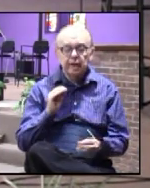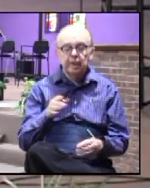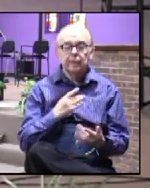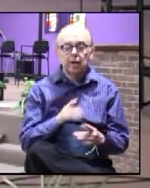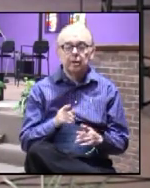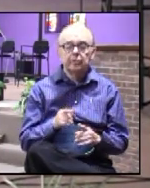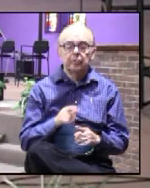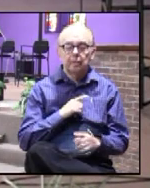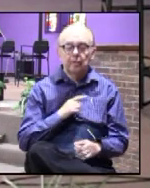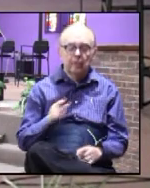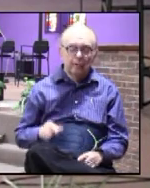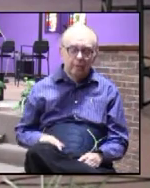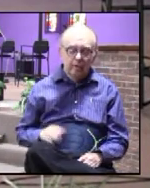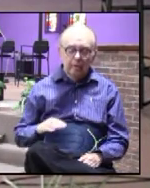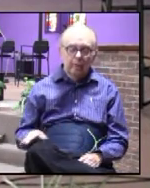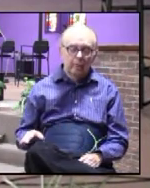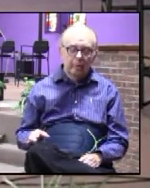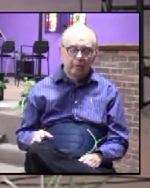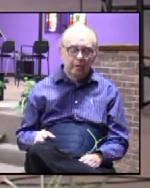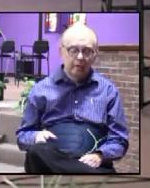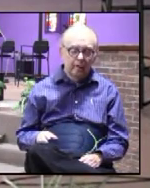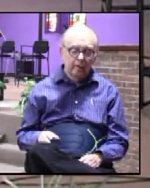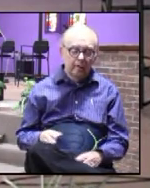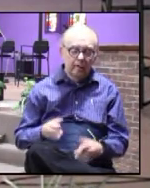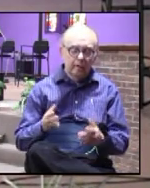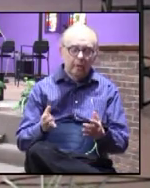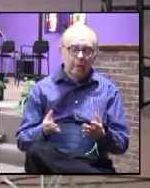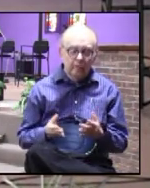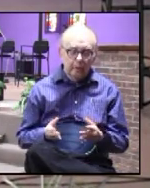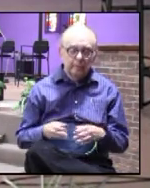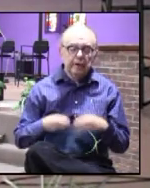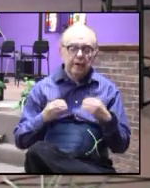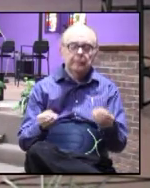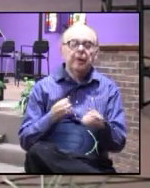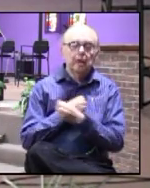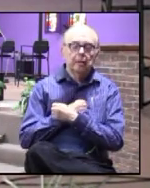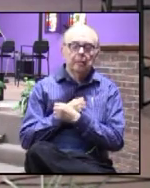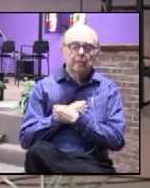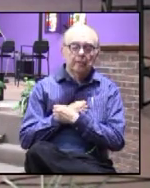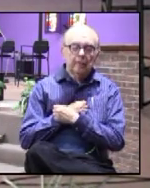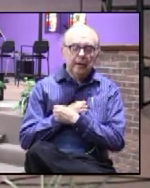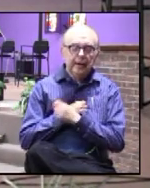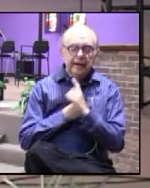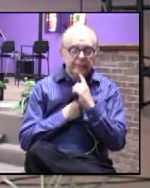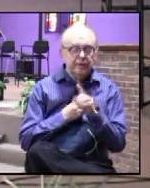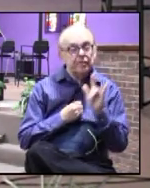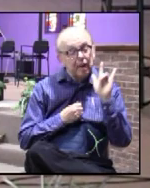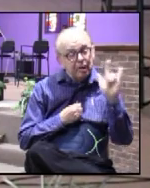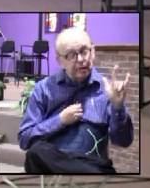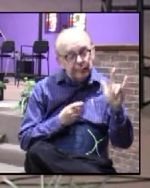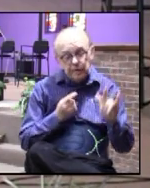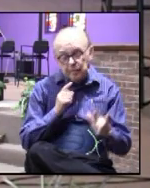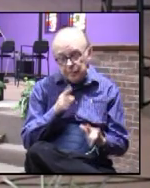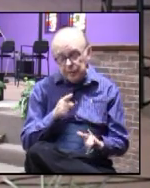Or that little child that was so bad wanted to come up and give you a hug and say, you know what, thank you. I love you.